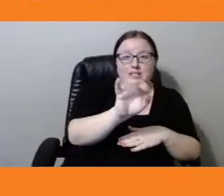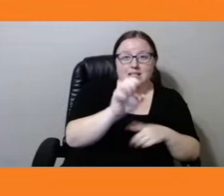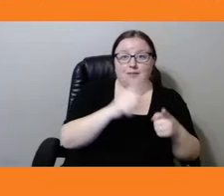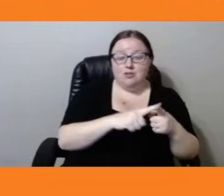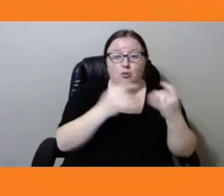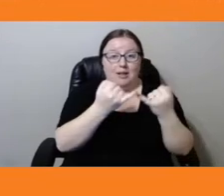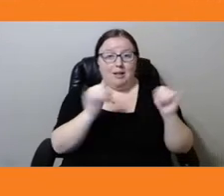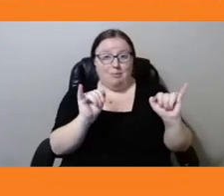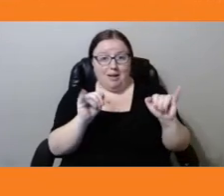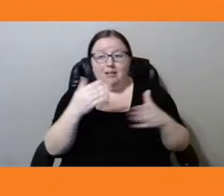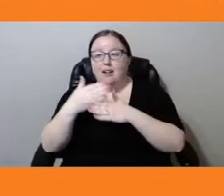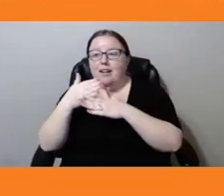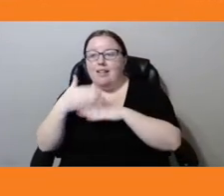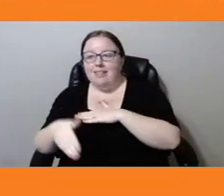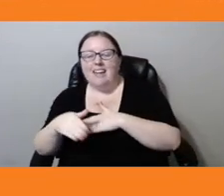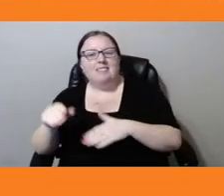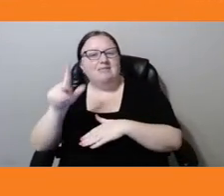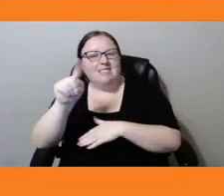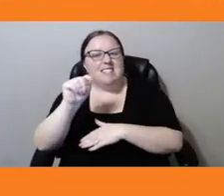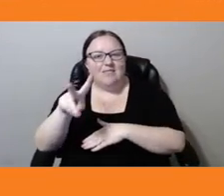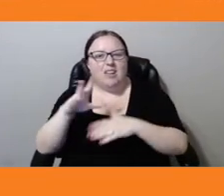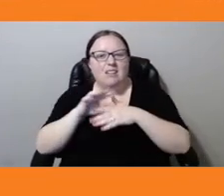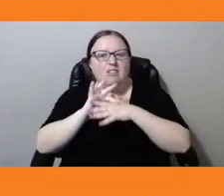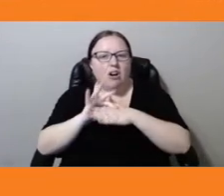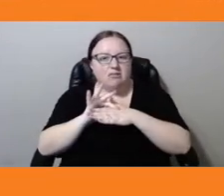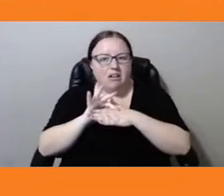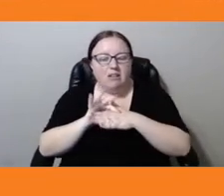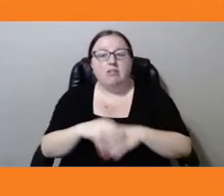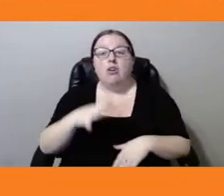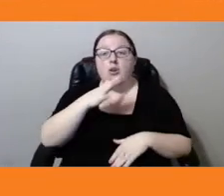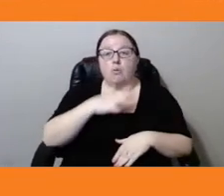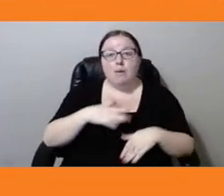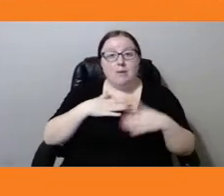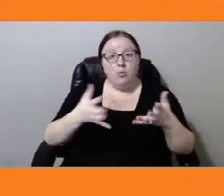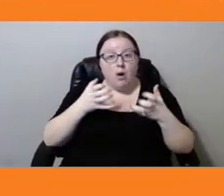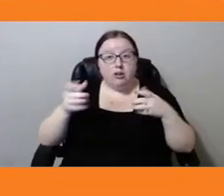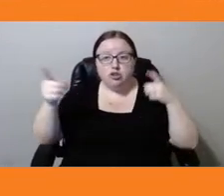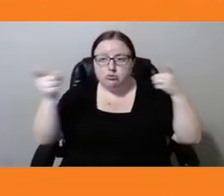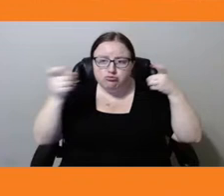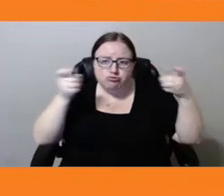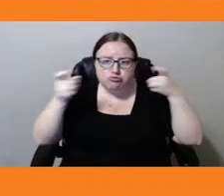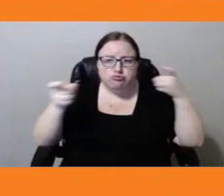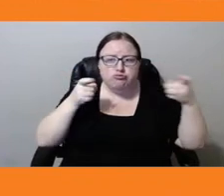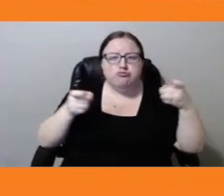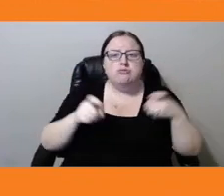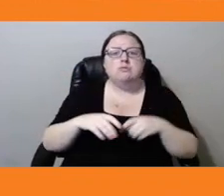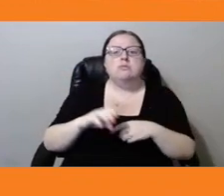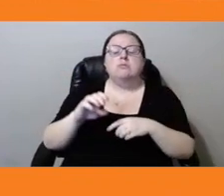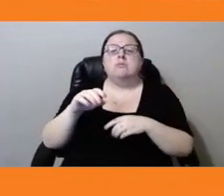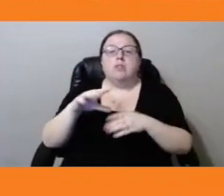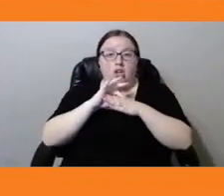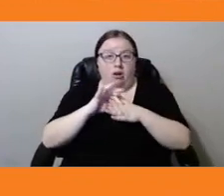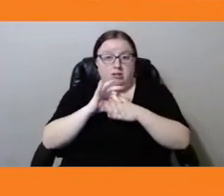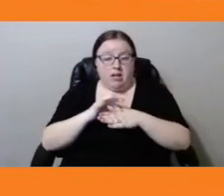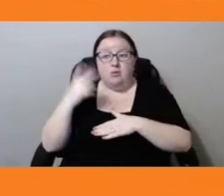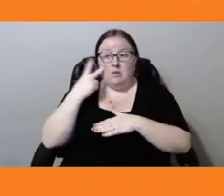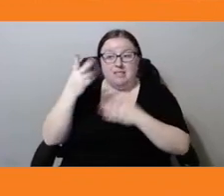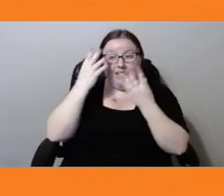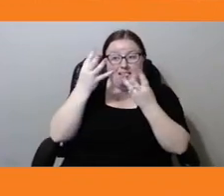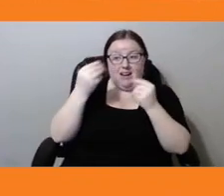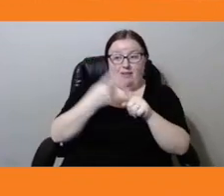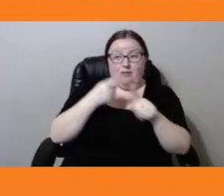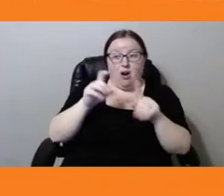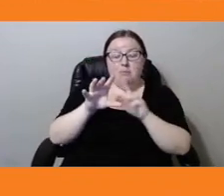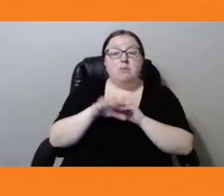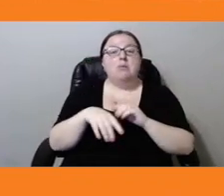then episodic TV content. And when women are moving towards directing episodic content, we saw that from the data provided by the Directors Guild